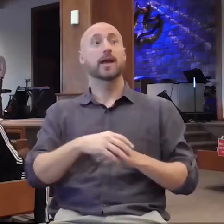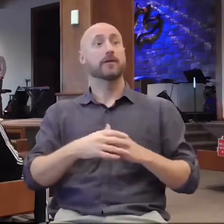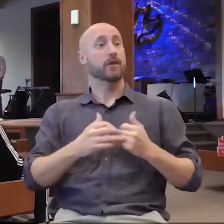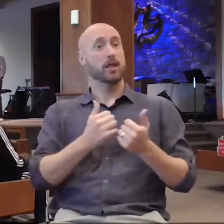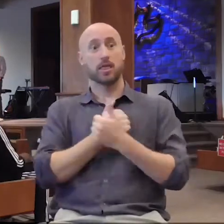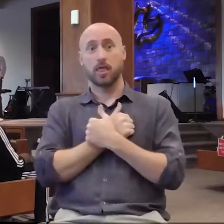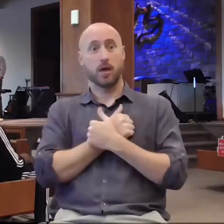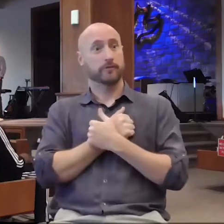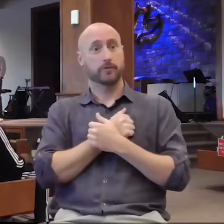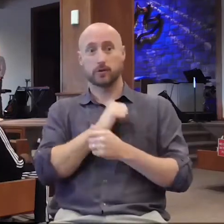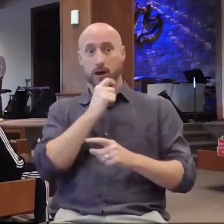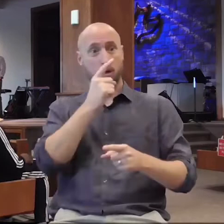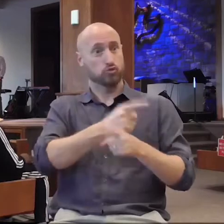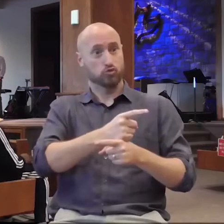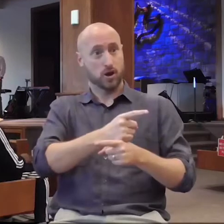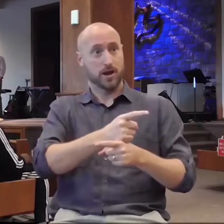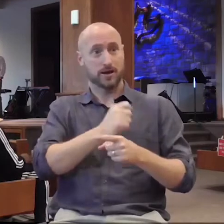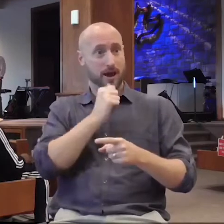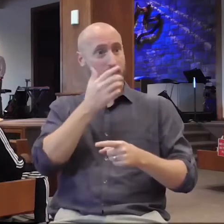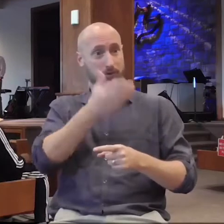be.